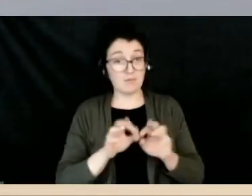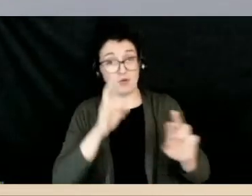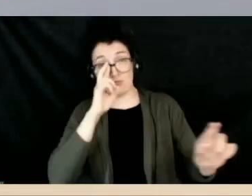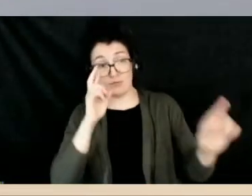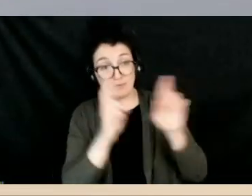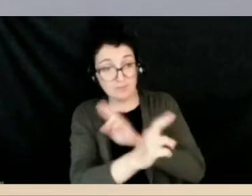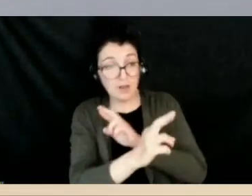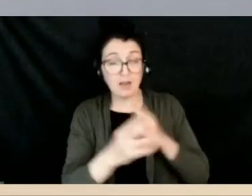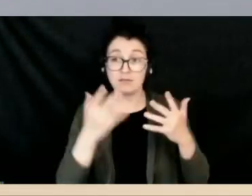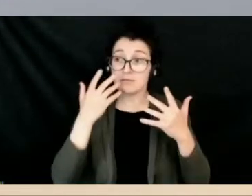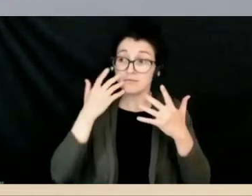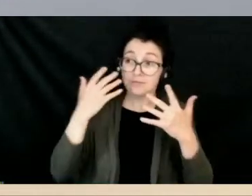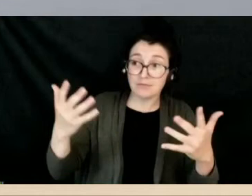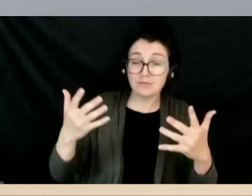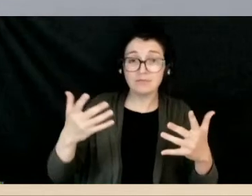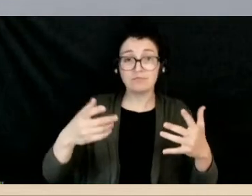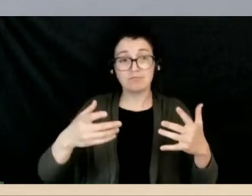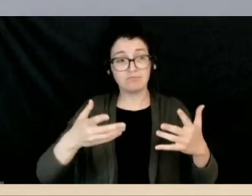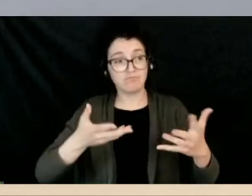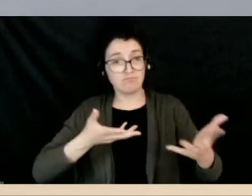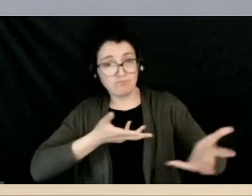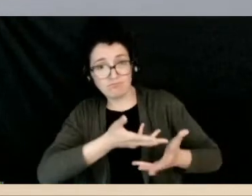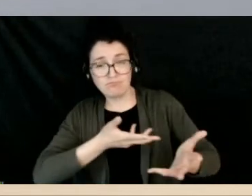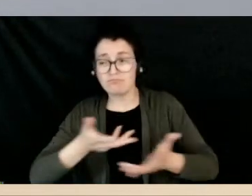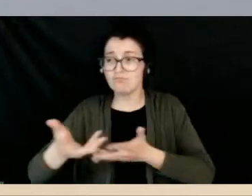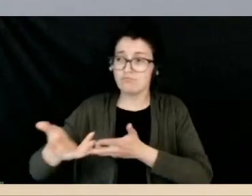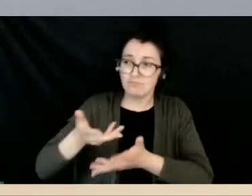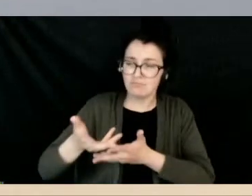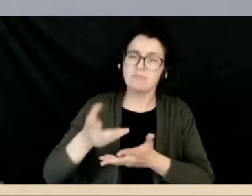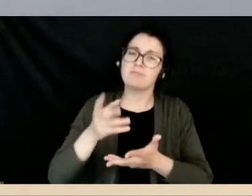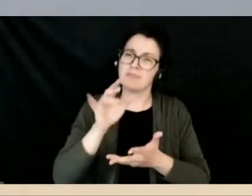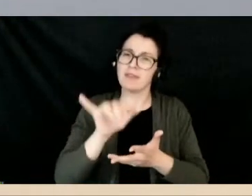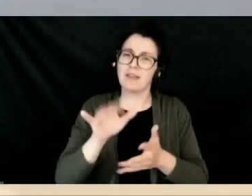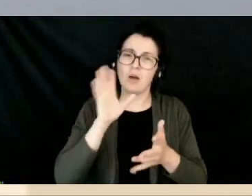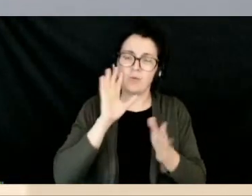others over weeks ahead will not go unnoticed.